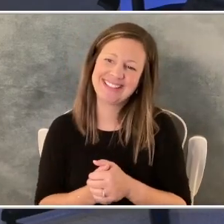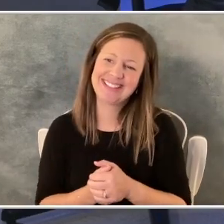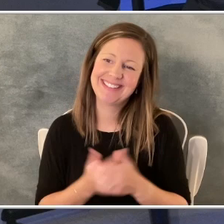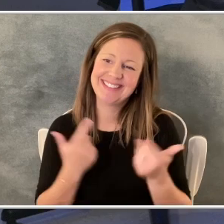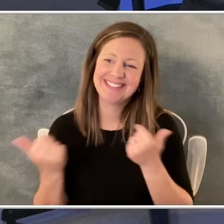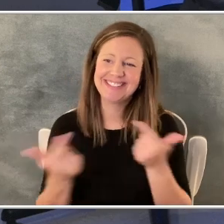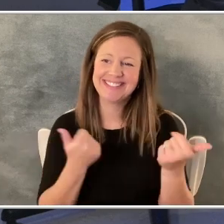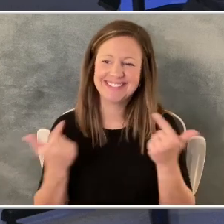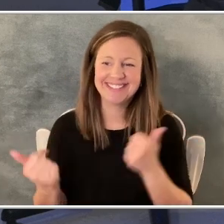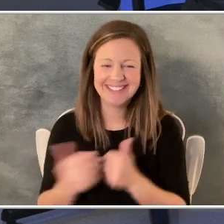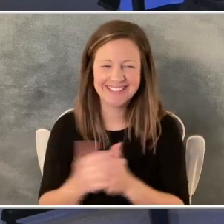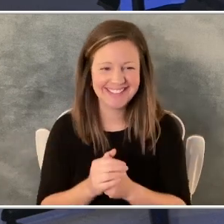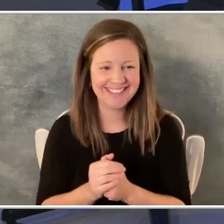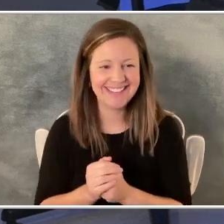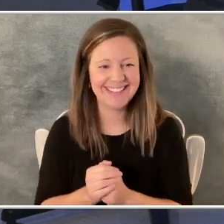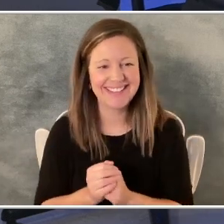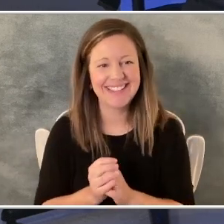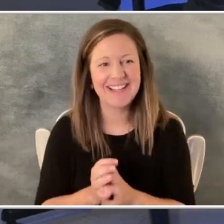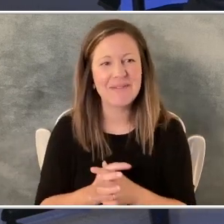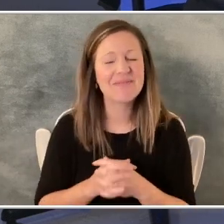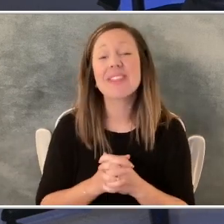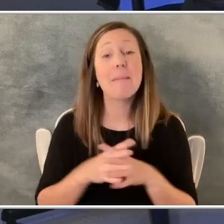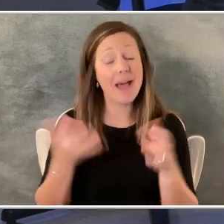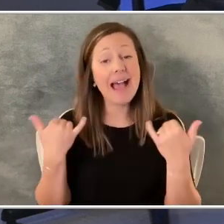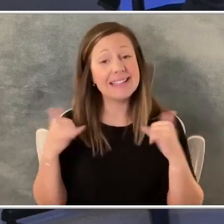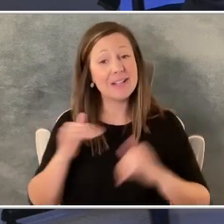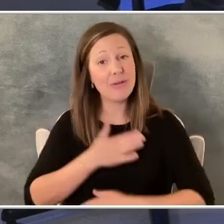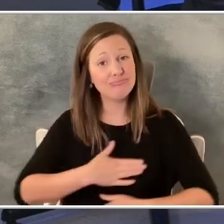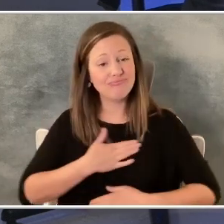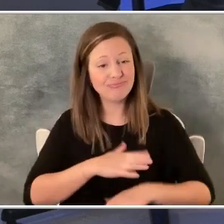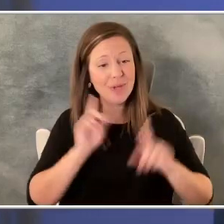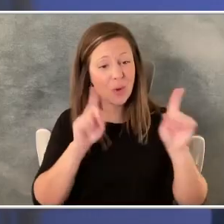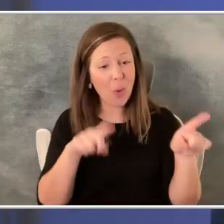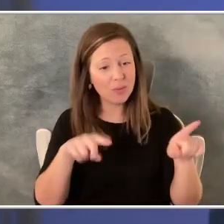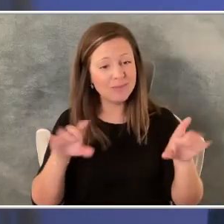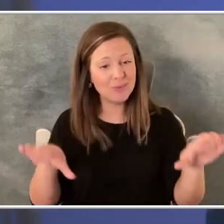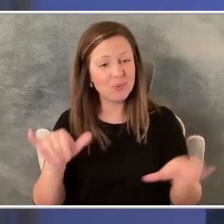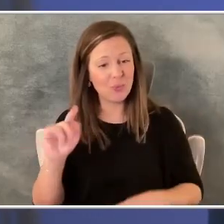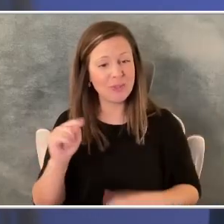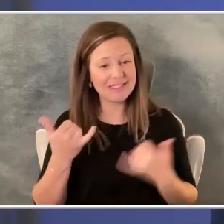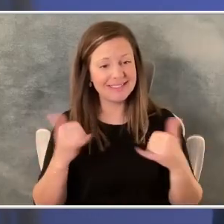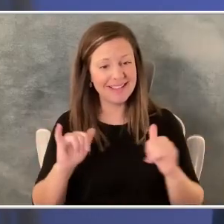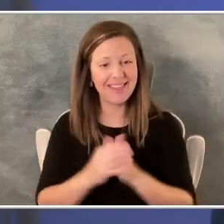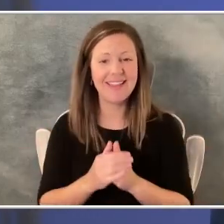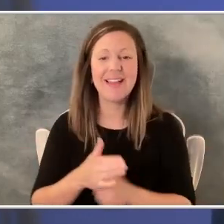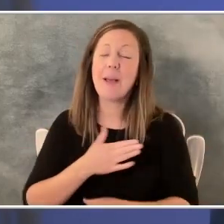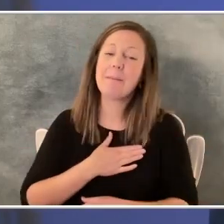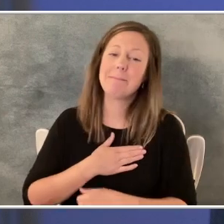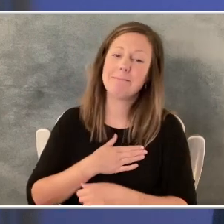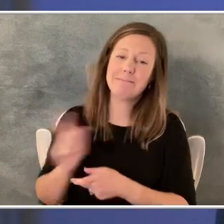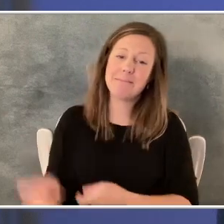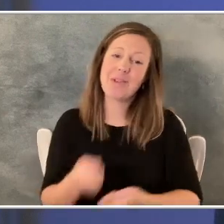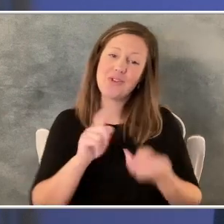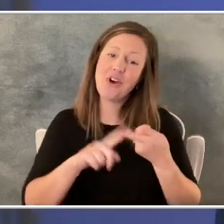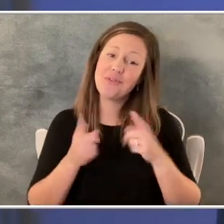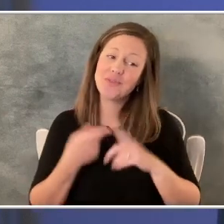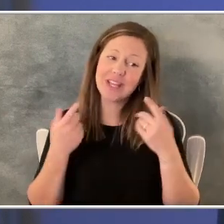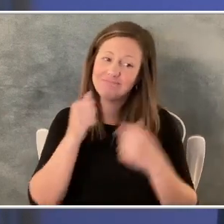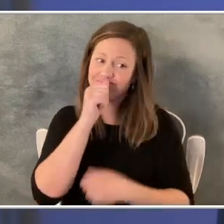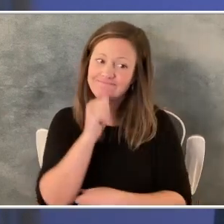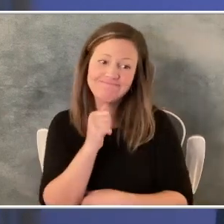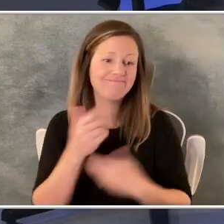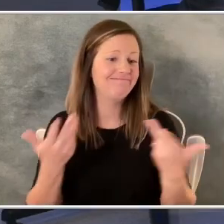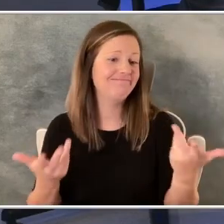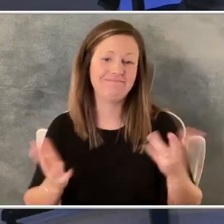that doesn't keep me from doing it. Of course not. My golf buddies put up with me, and that's all. That's all you got to do. That's the only thing that